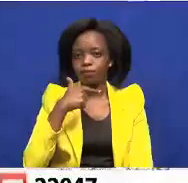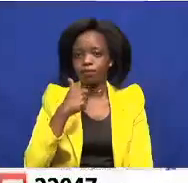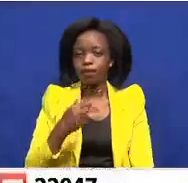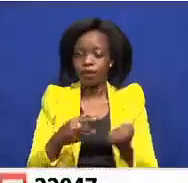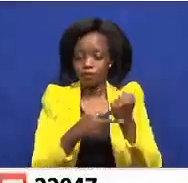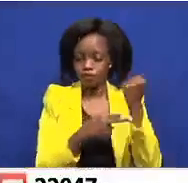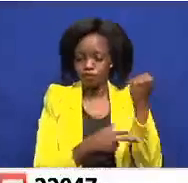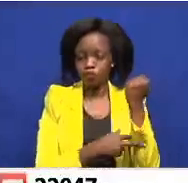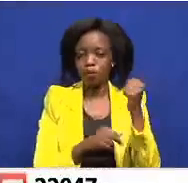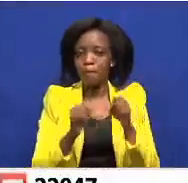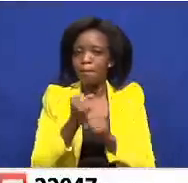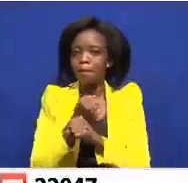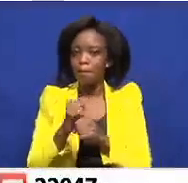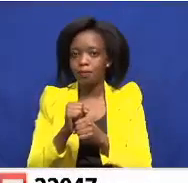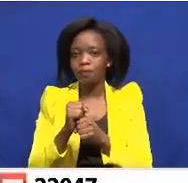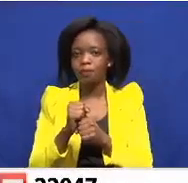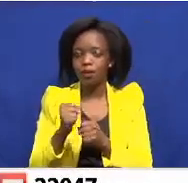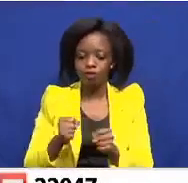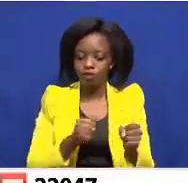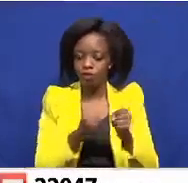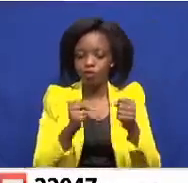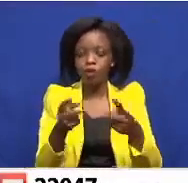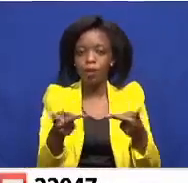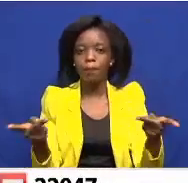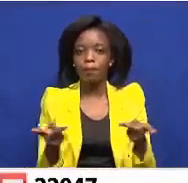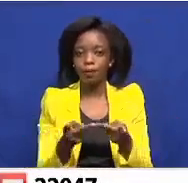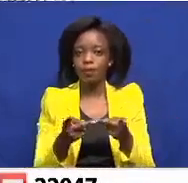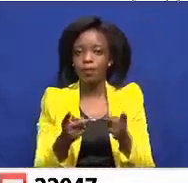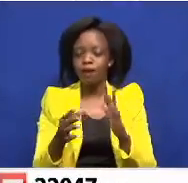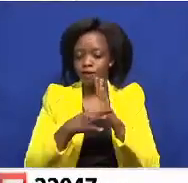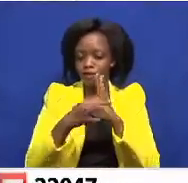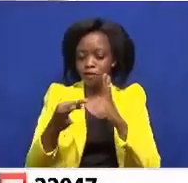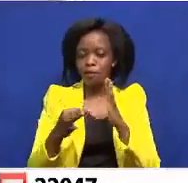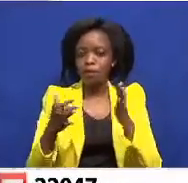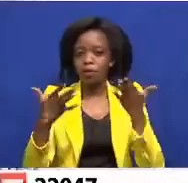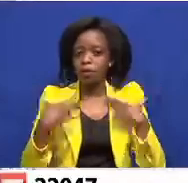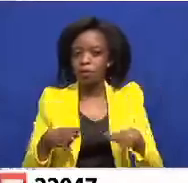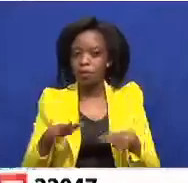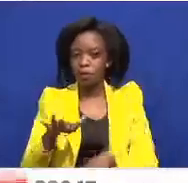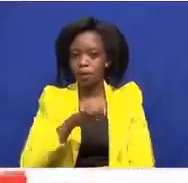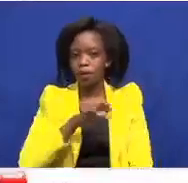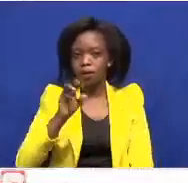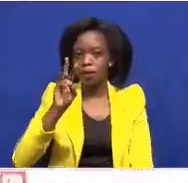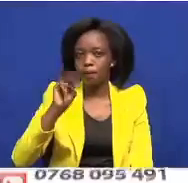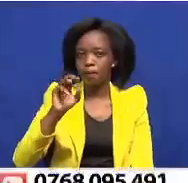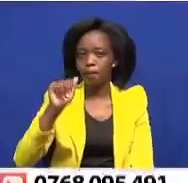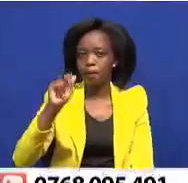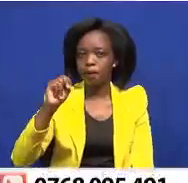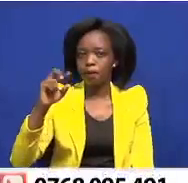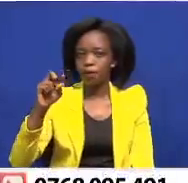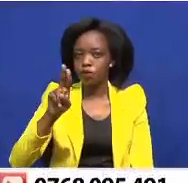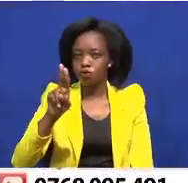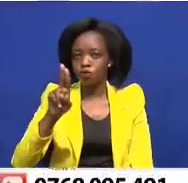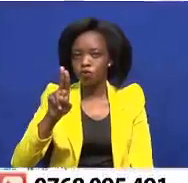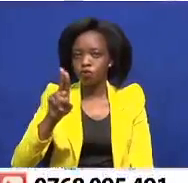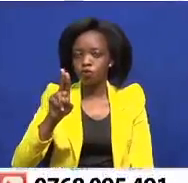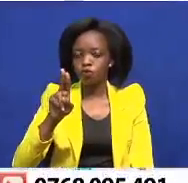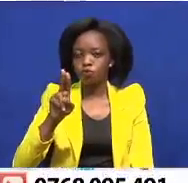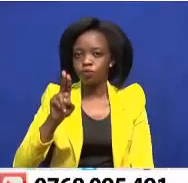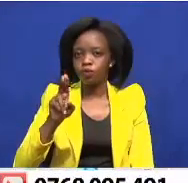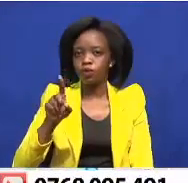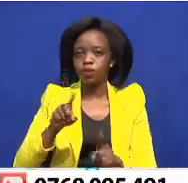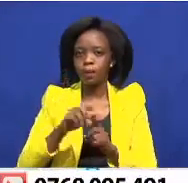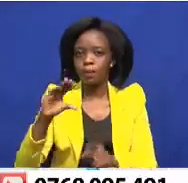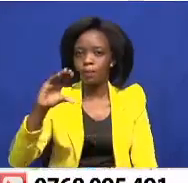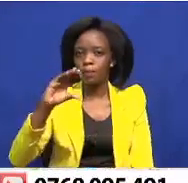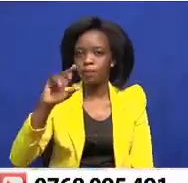footbridges are being constructed at strategic points popular with pedestrians at the Mangu Junction, Wetaithe, Drive-In and Garden